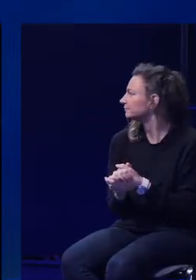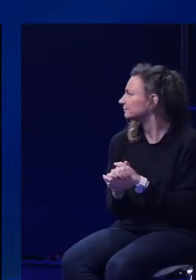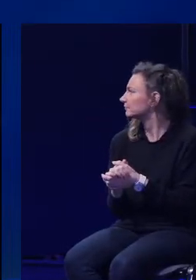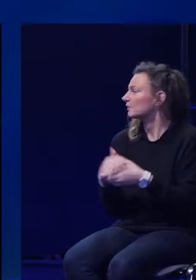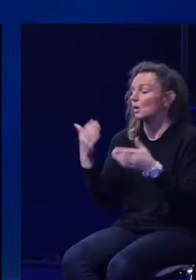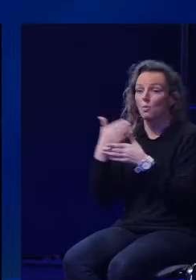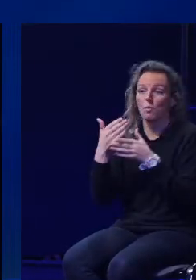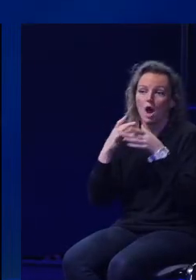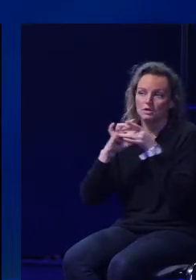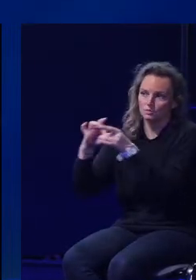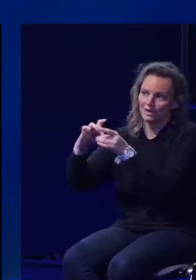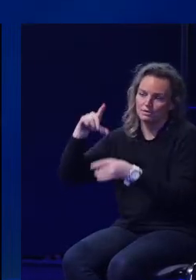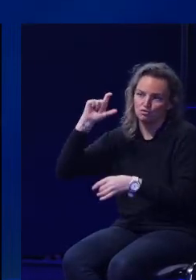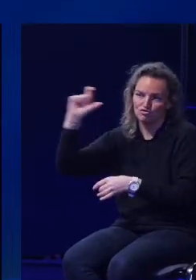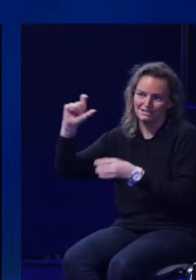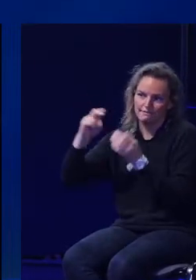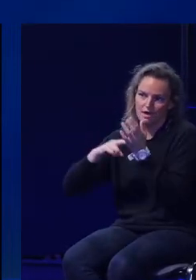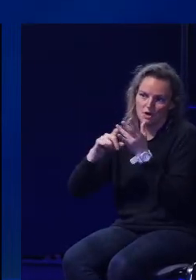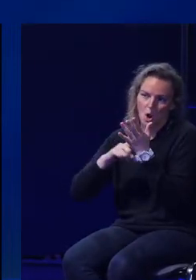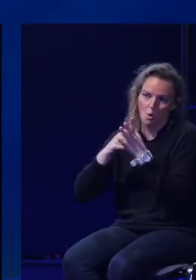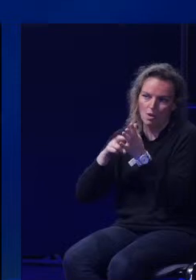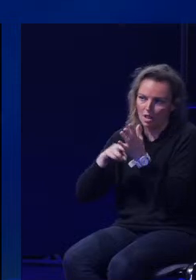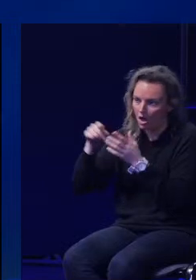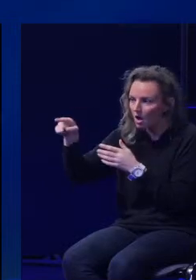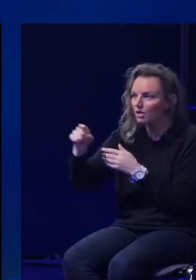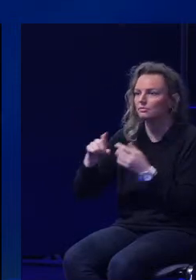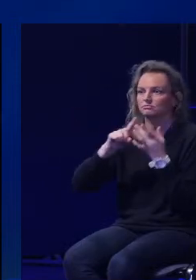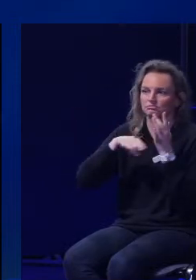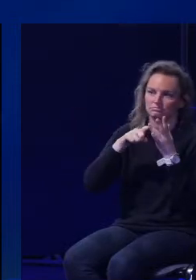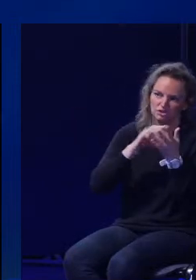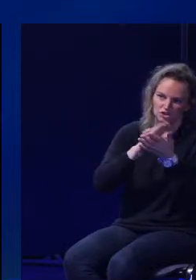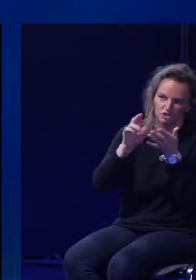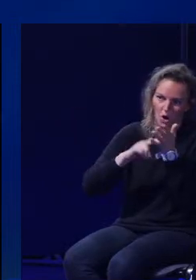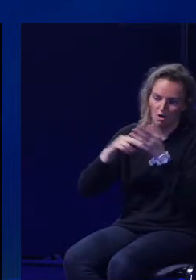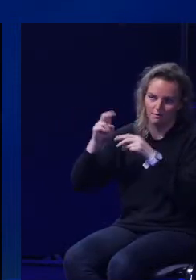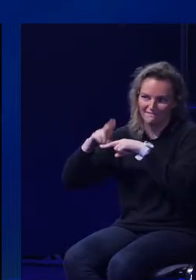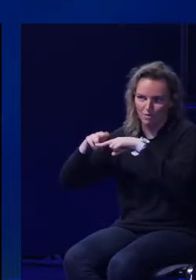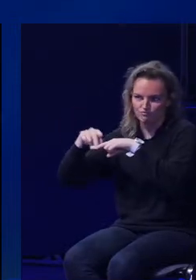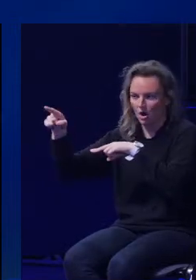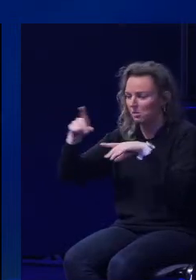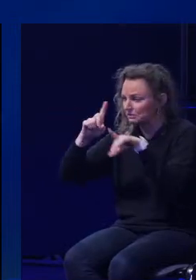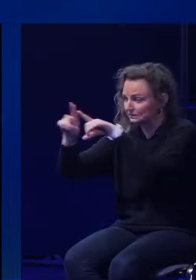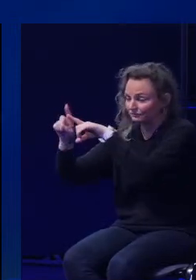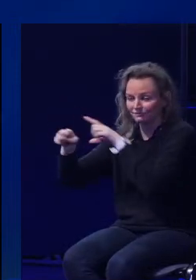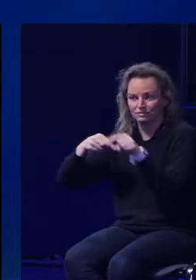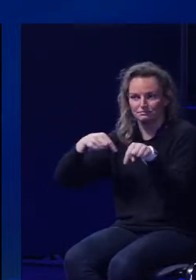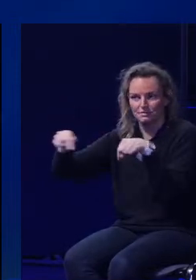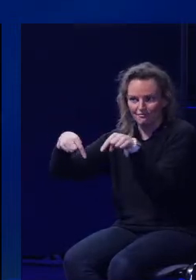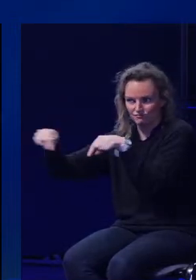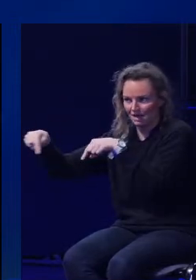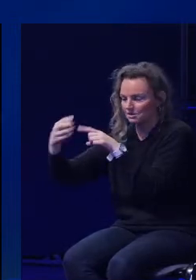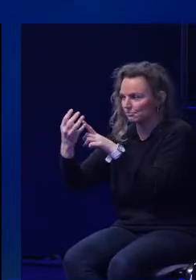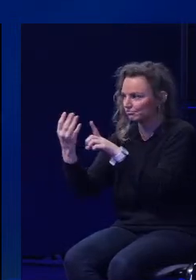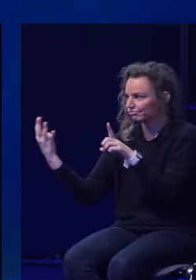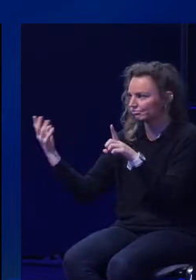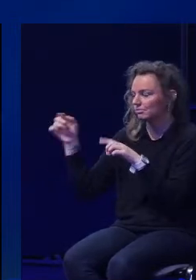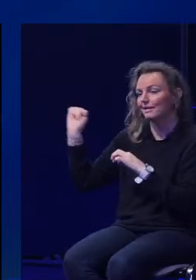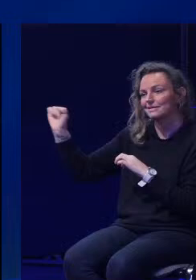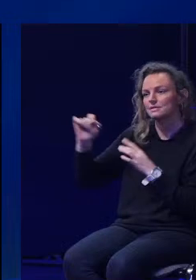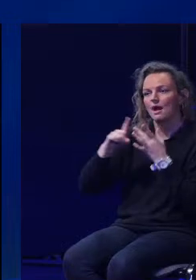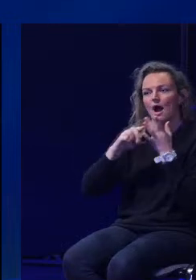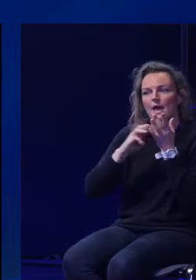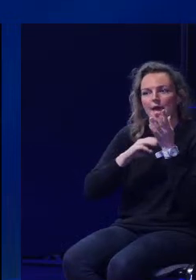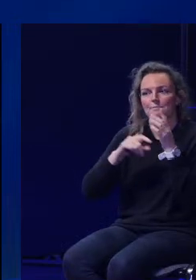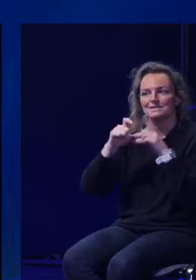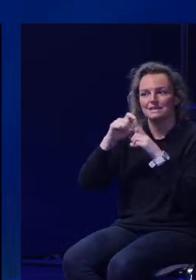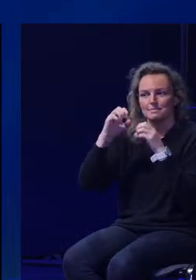Christopher Nolan, Denis Villeneuve, Jon Favreau, and quite a few others. His IMDb is quite the show.